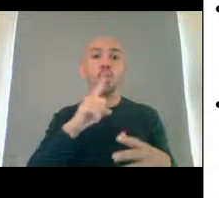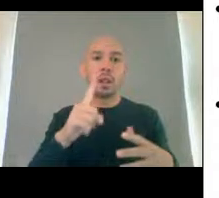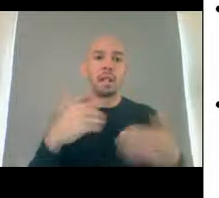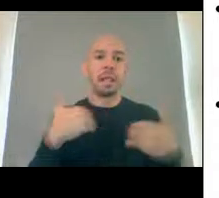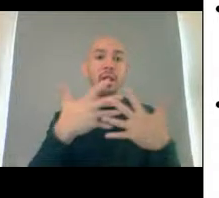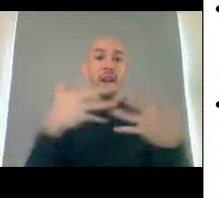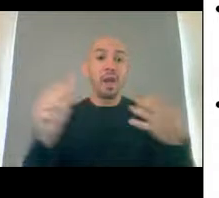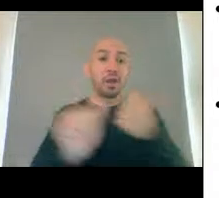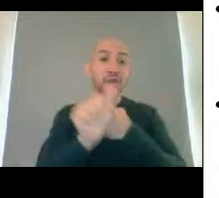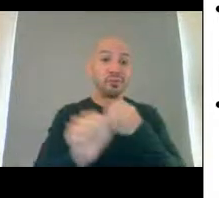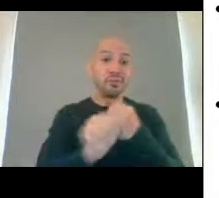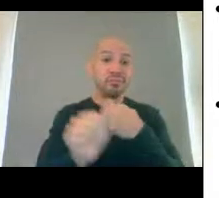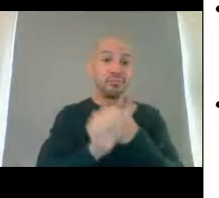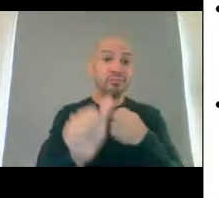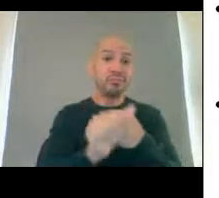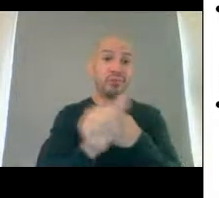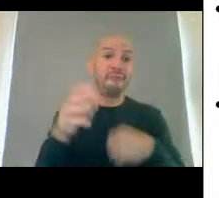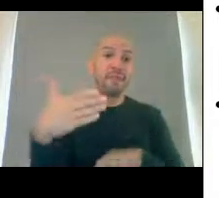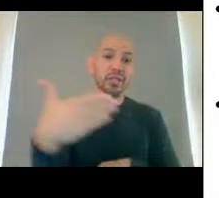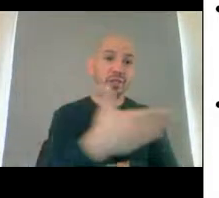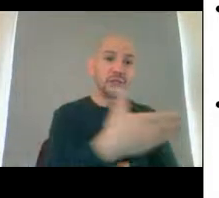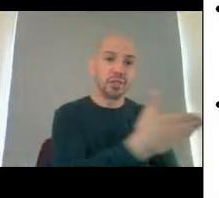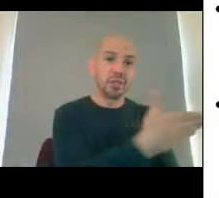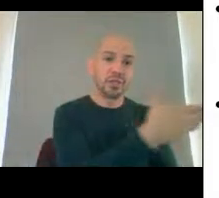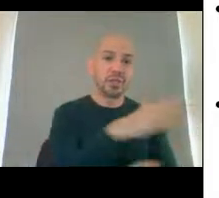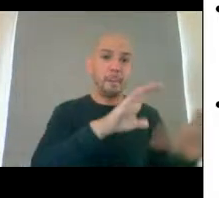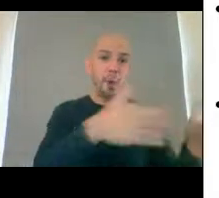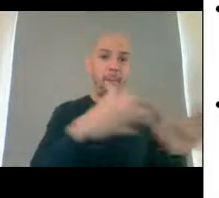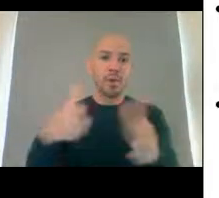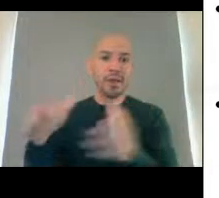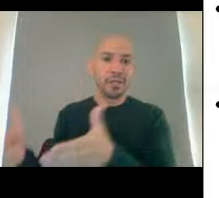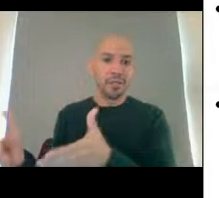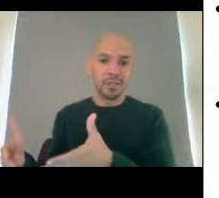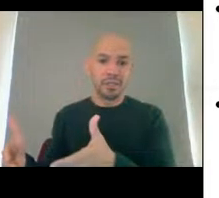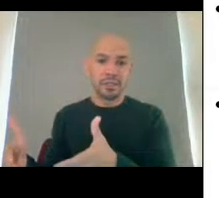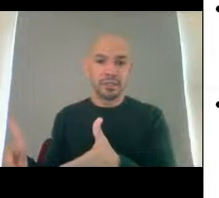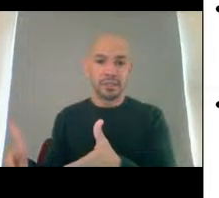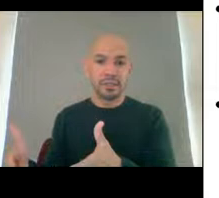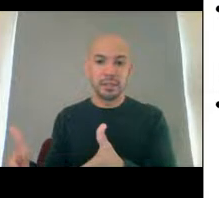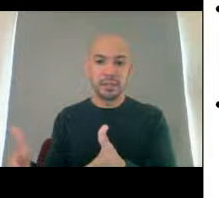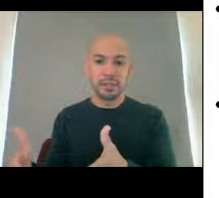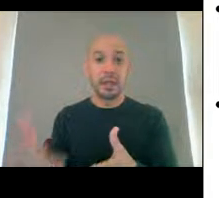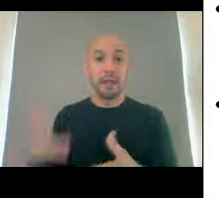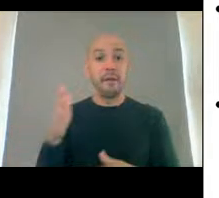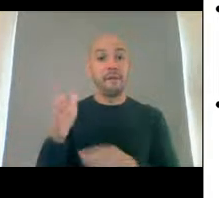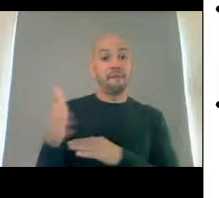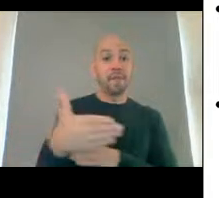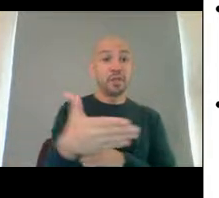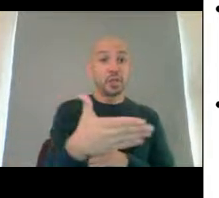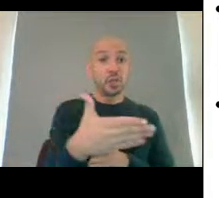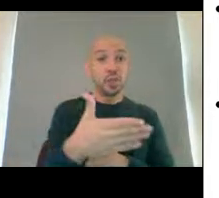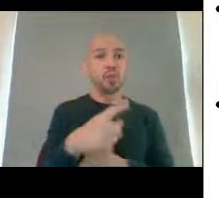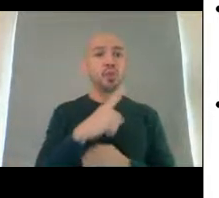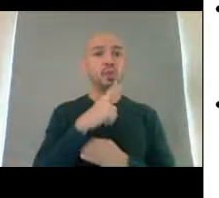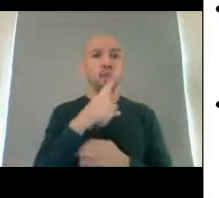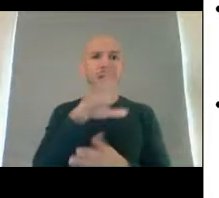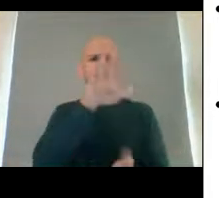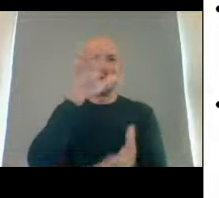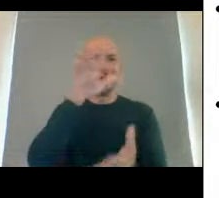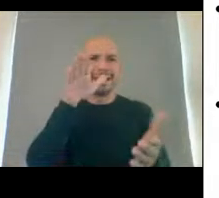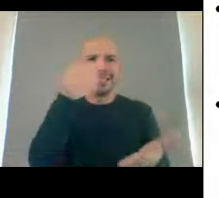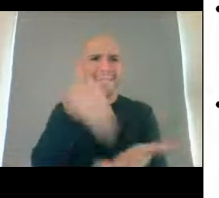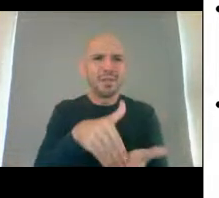species including coho and chinook salmon and so the fisheries are also very central to the york tribe and